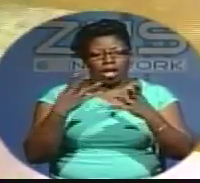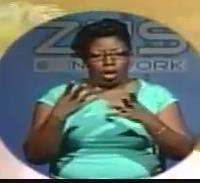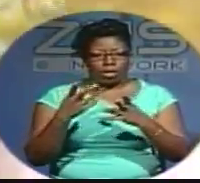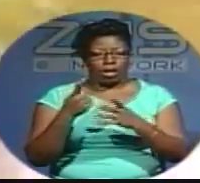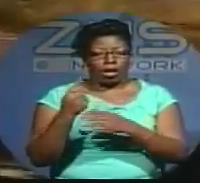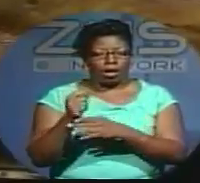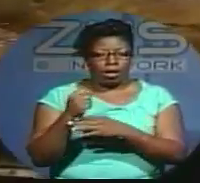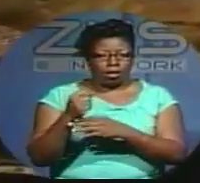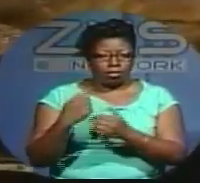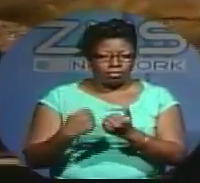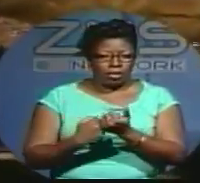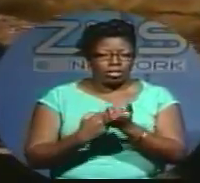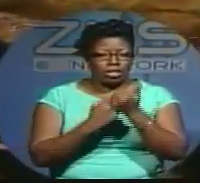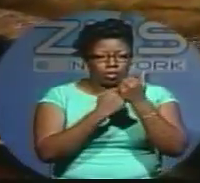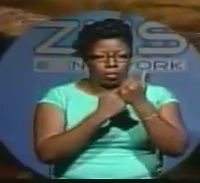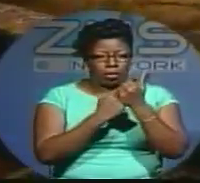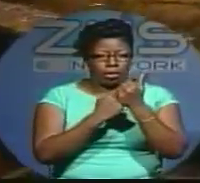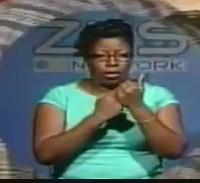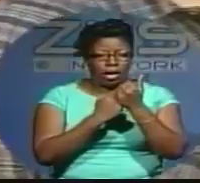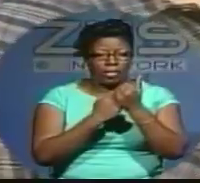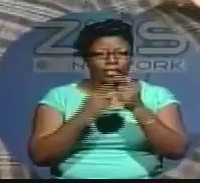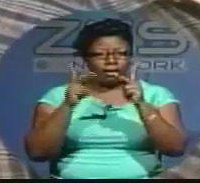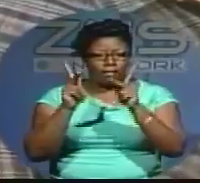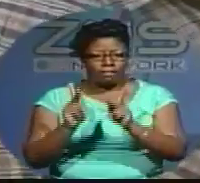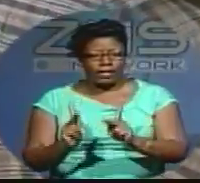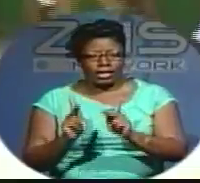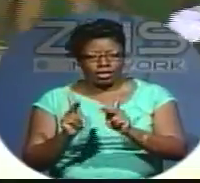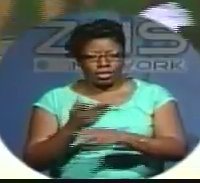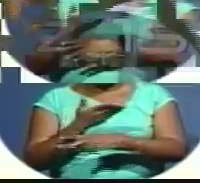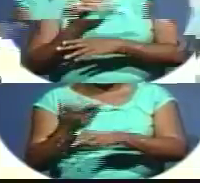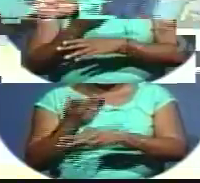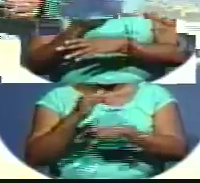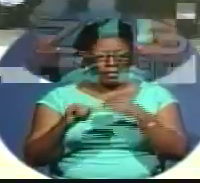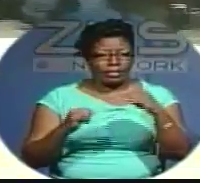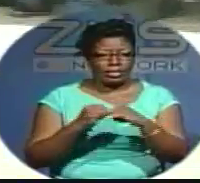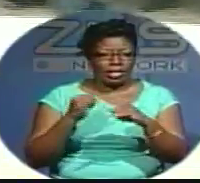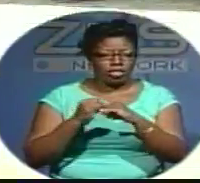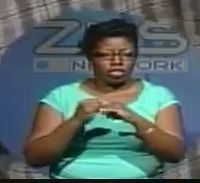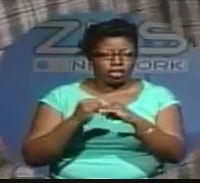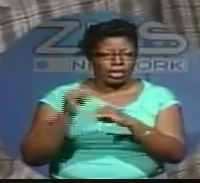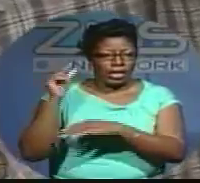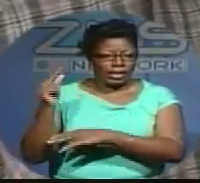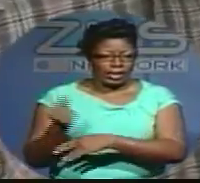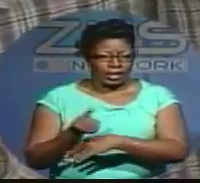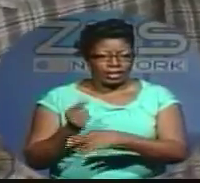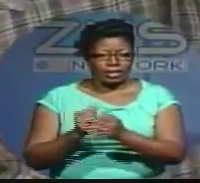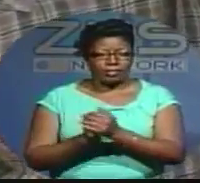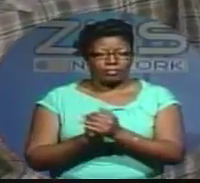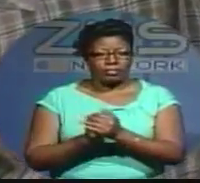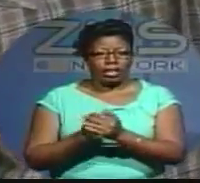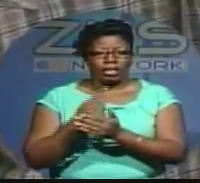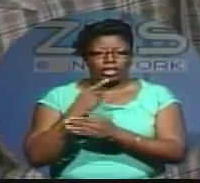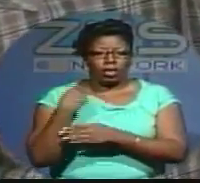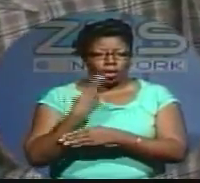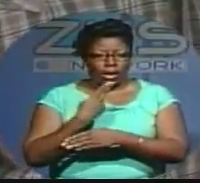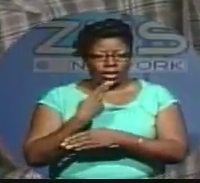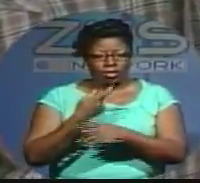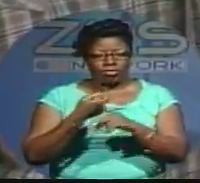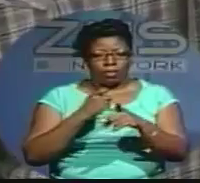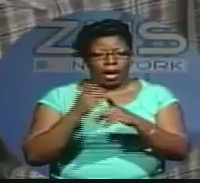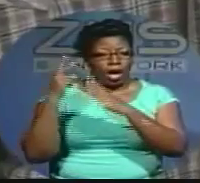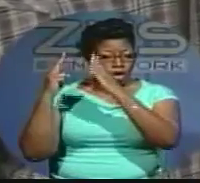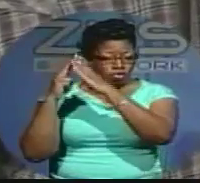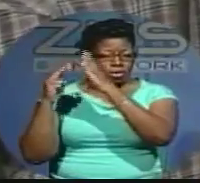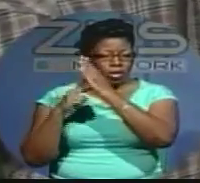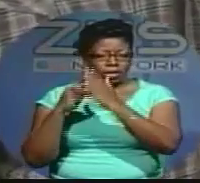vendors. The annual event also attracting some international guests. We heard about it on our resort, they told us, and so we thought, hey,